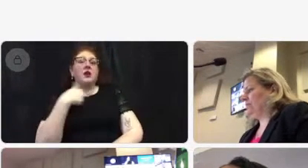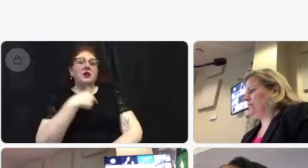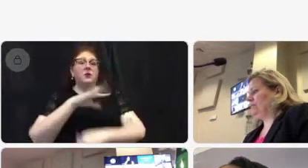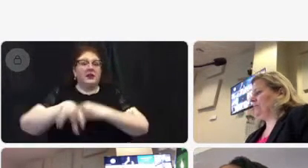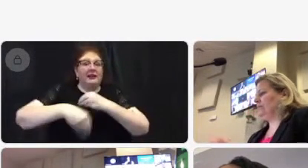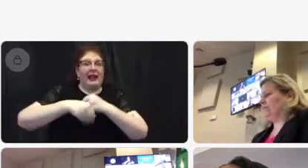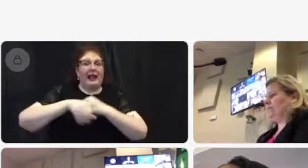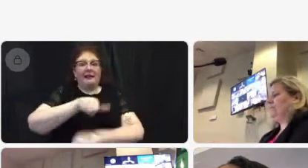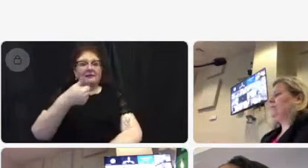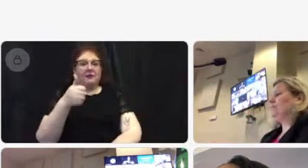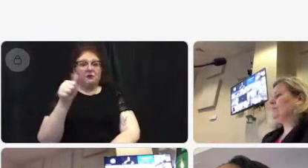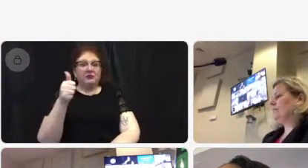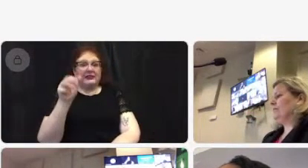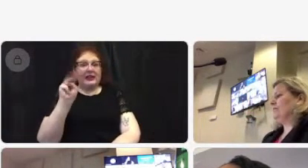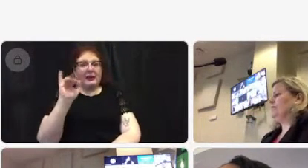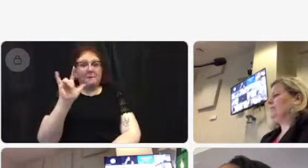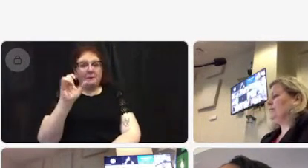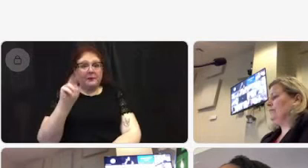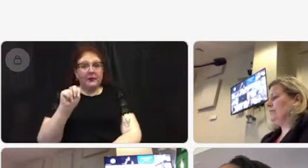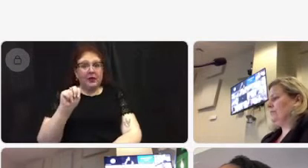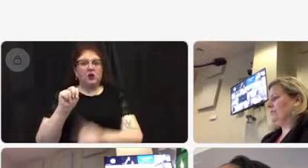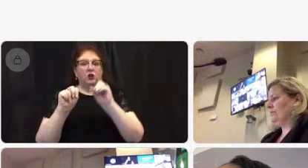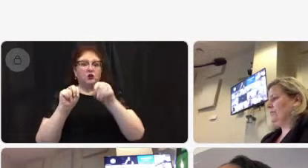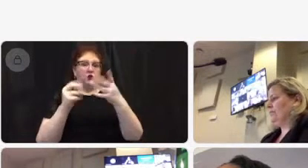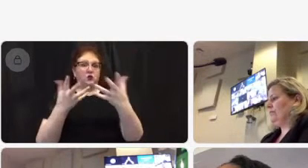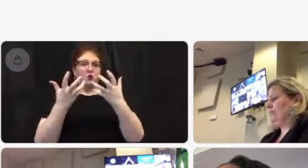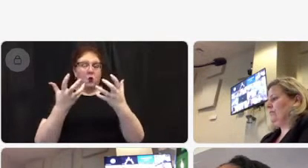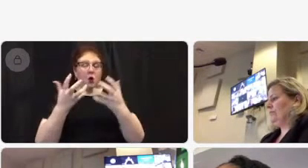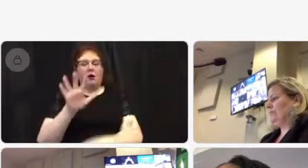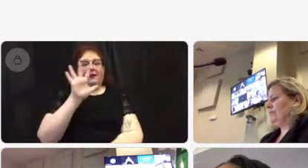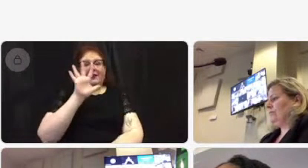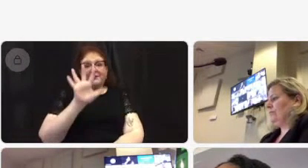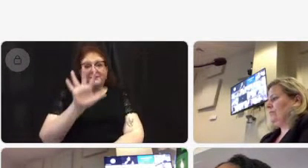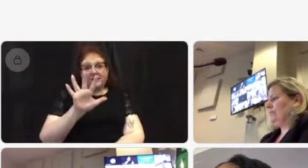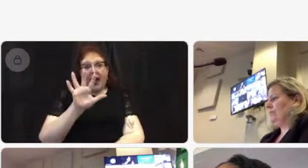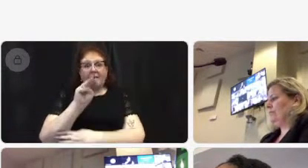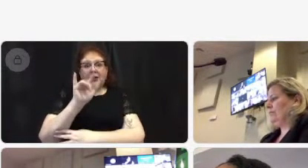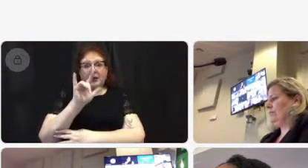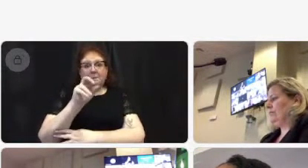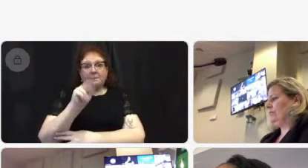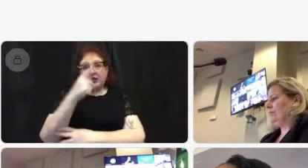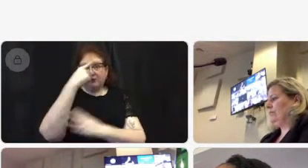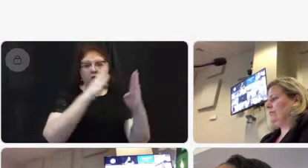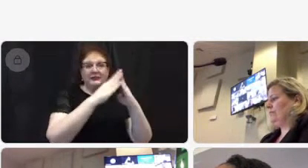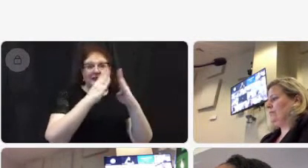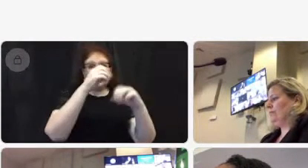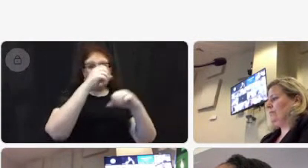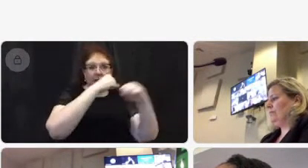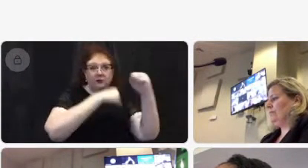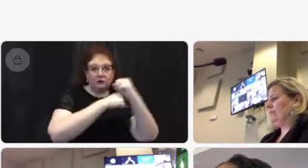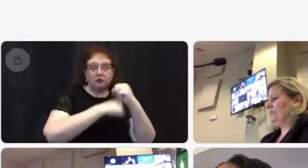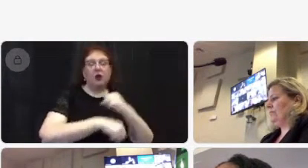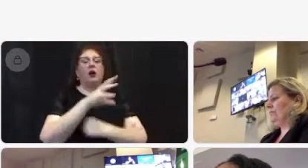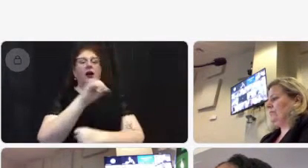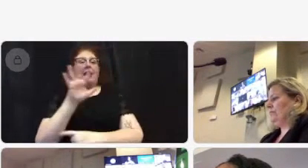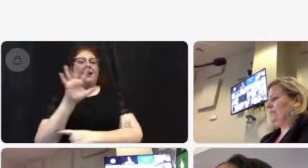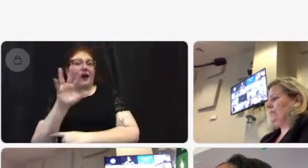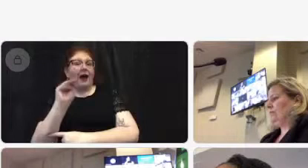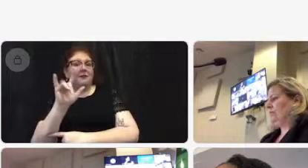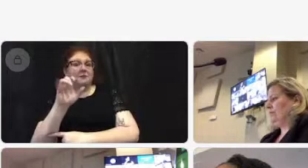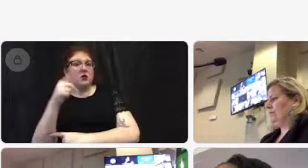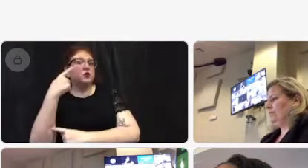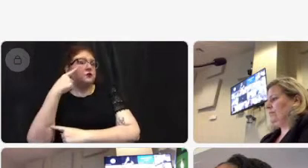the pot, do you want 5 million to go to public safety and 5 million to go to infrastructure? Or do we